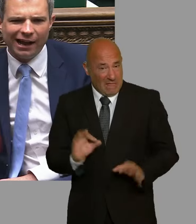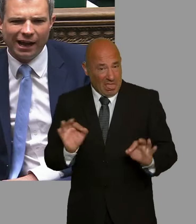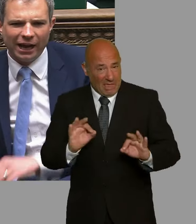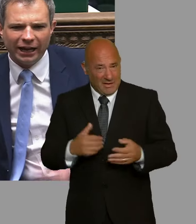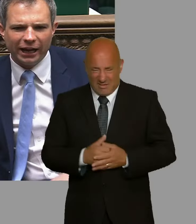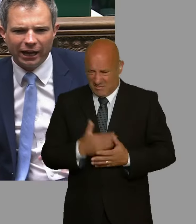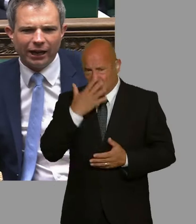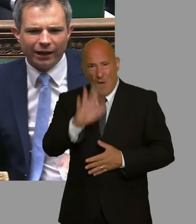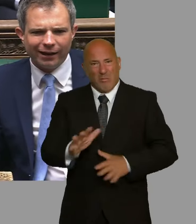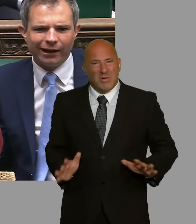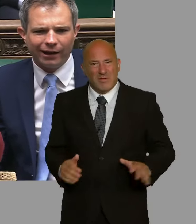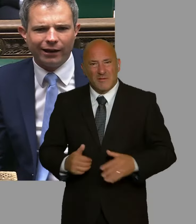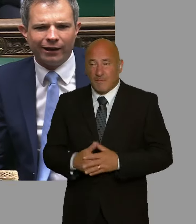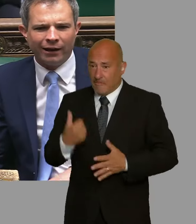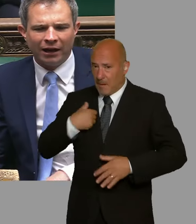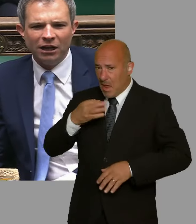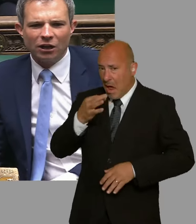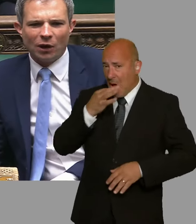economy.